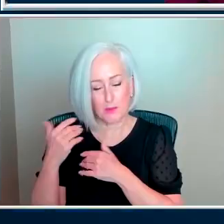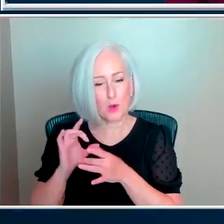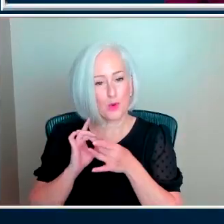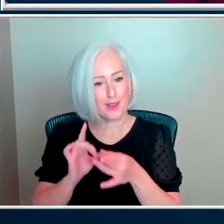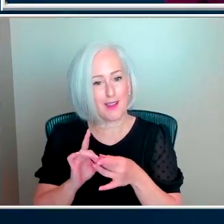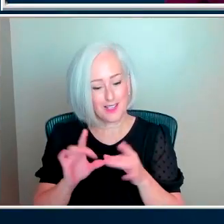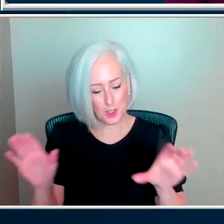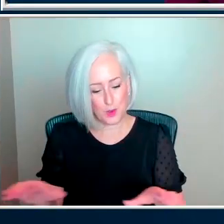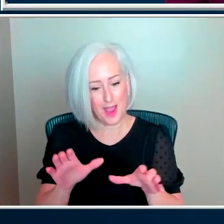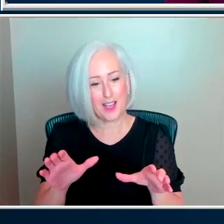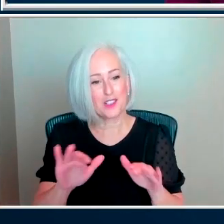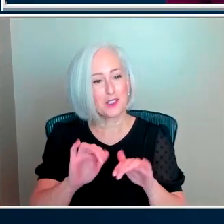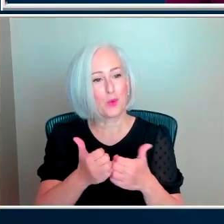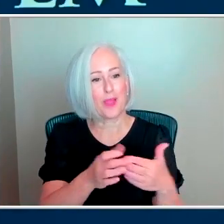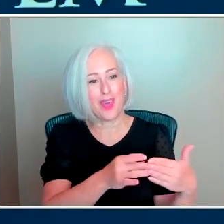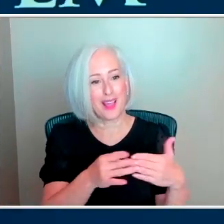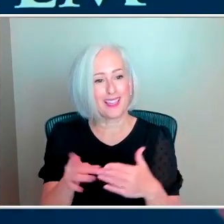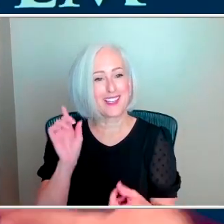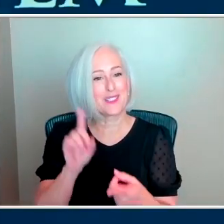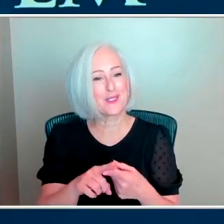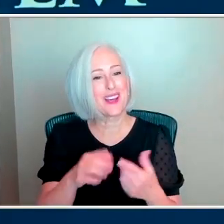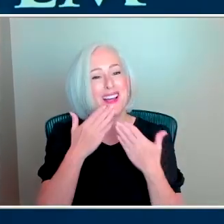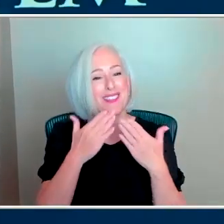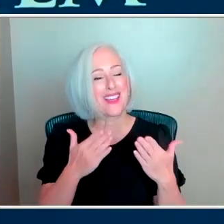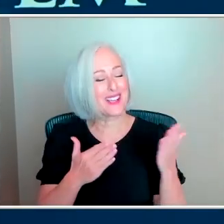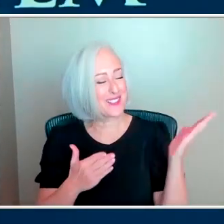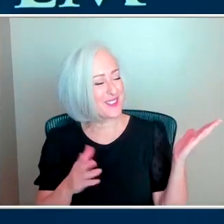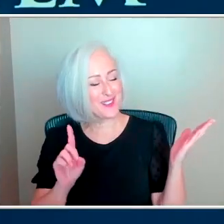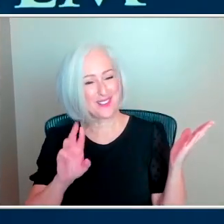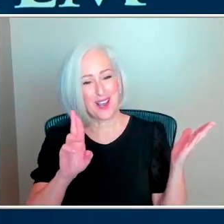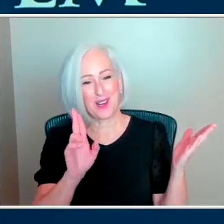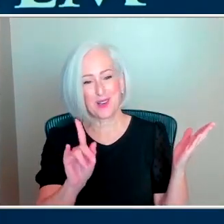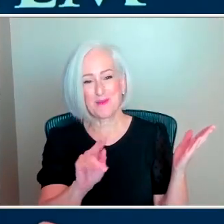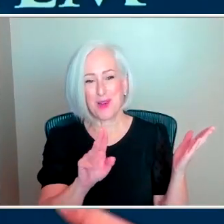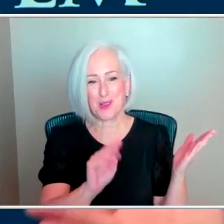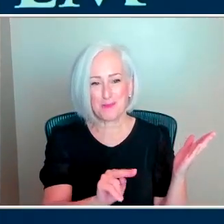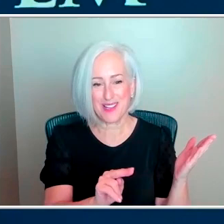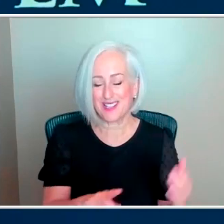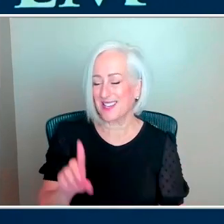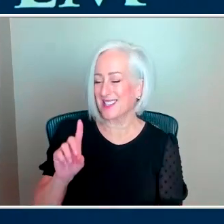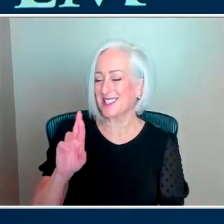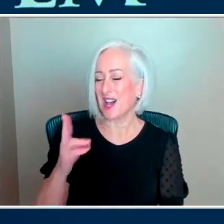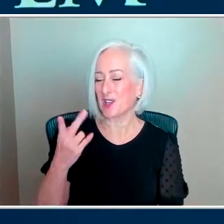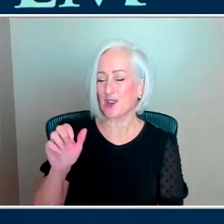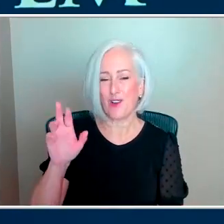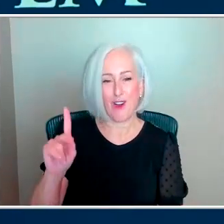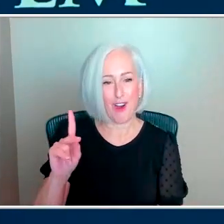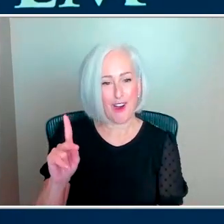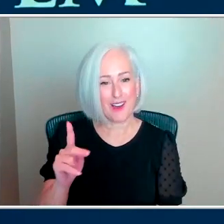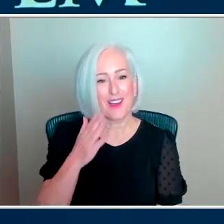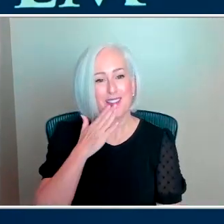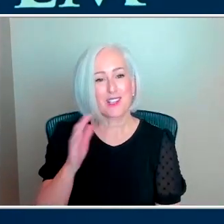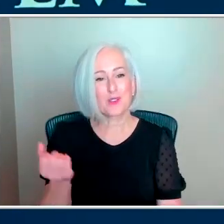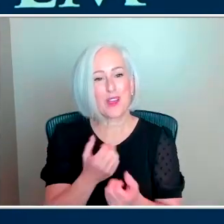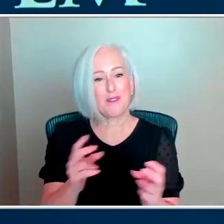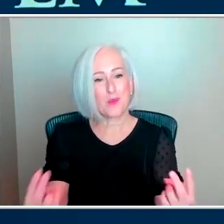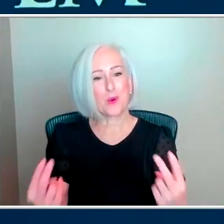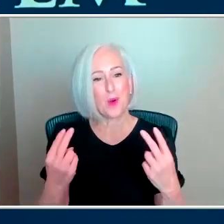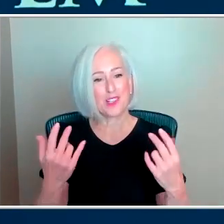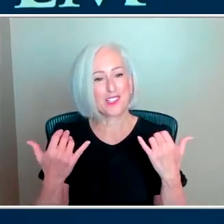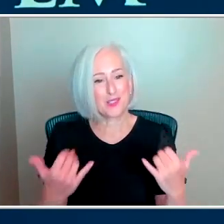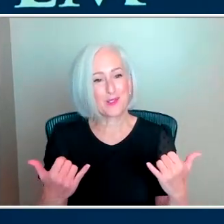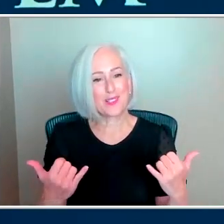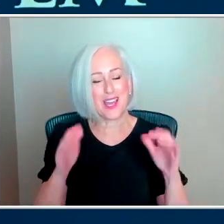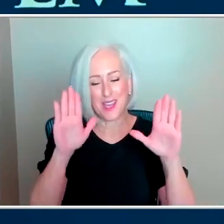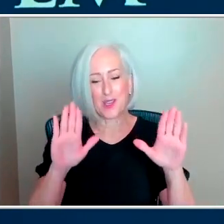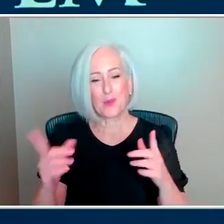well. Thanks to all of our guests, or our one guest, and Dr. Hawkinson. Always good to have you both with us. Thanks to all of our viewers, your great questions. And we will see you